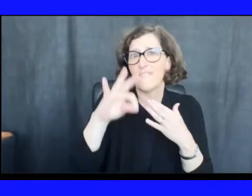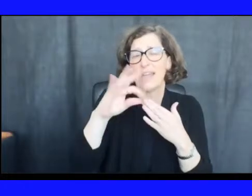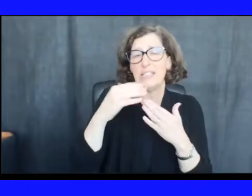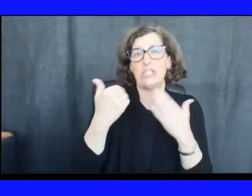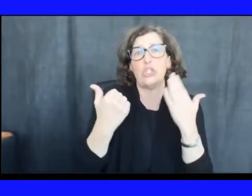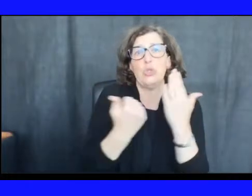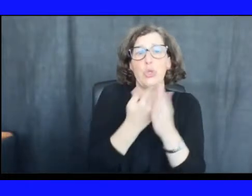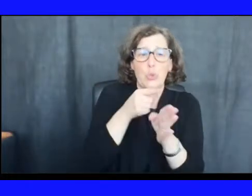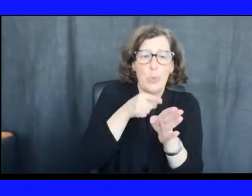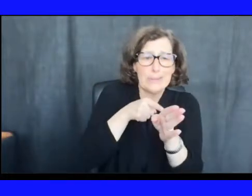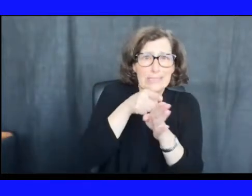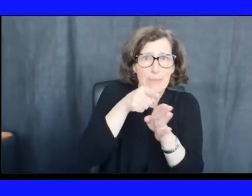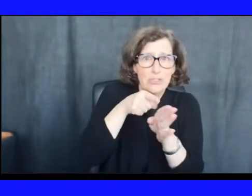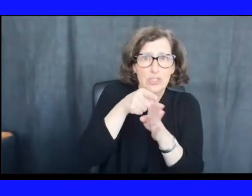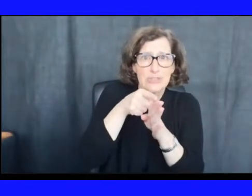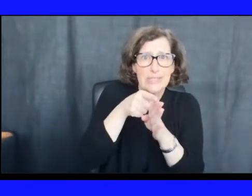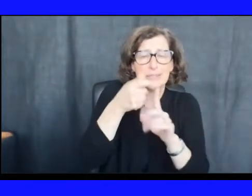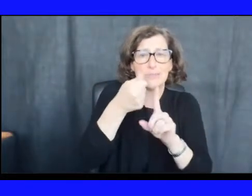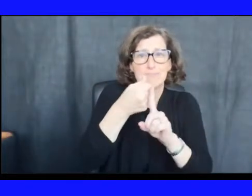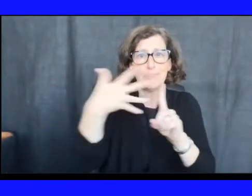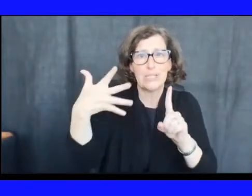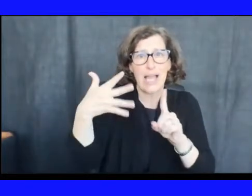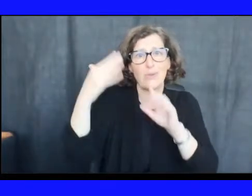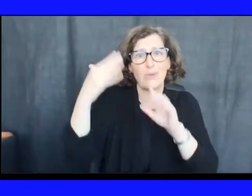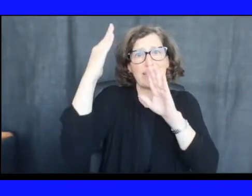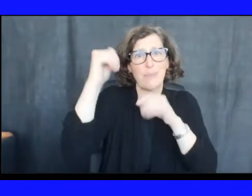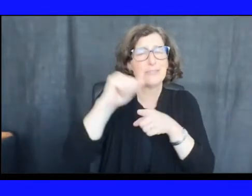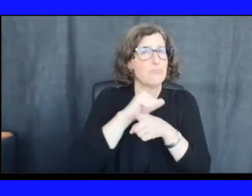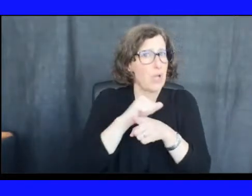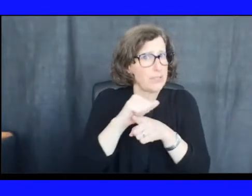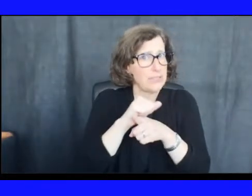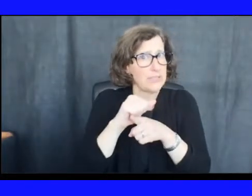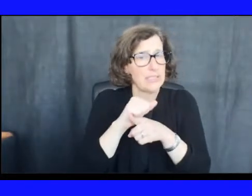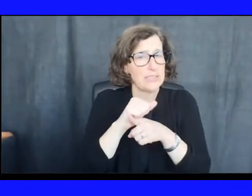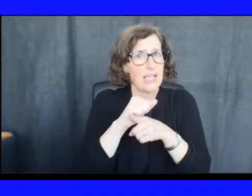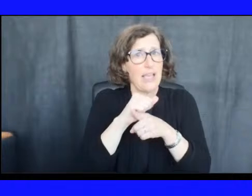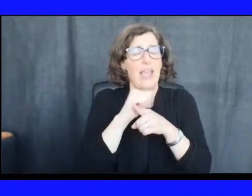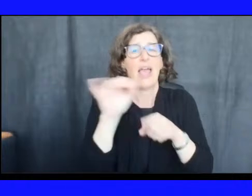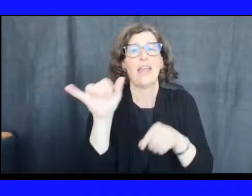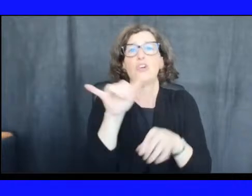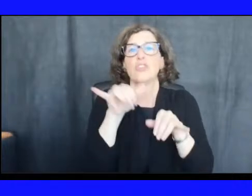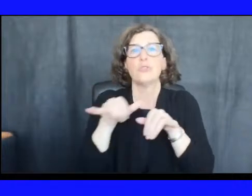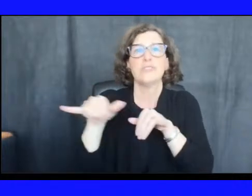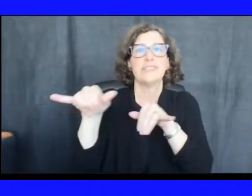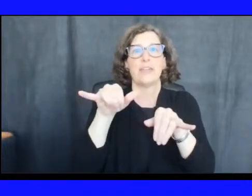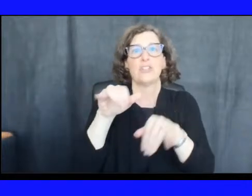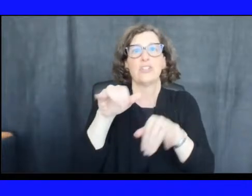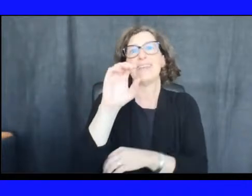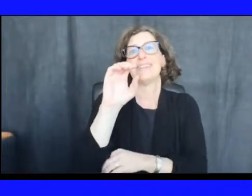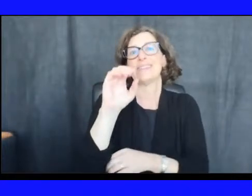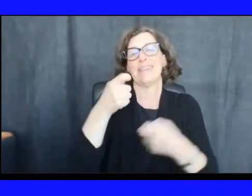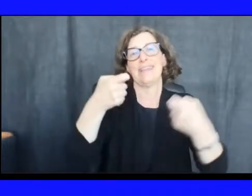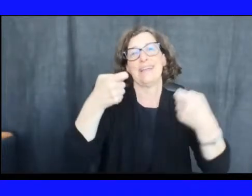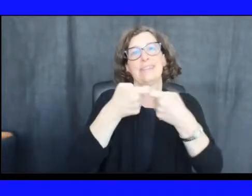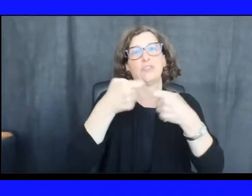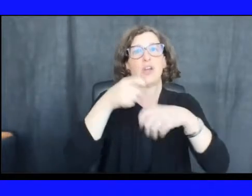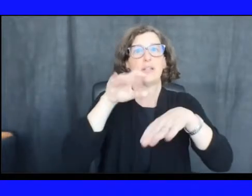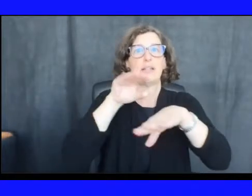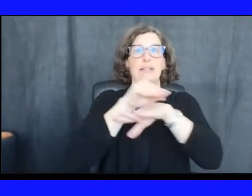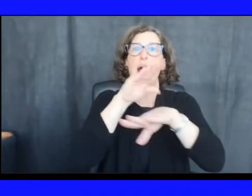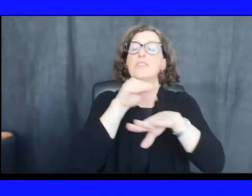new specialty across multiple facilities around the system. The financial sustainability